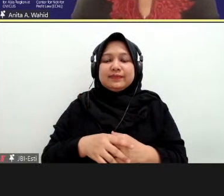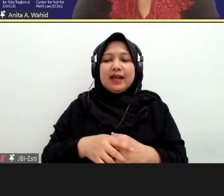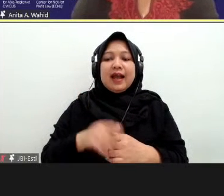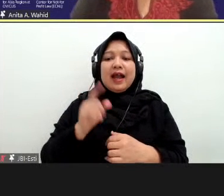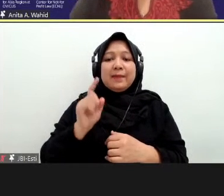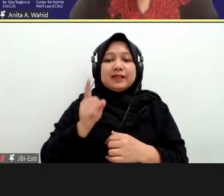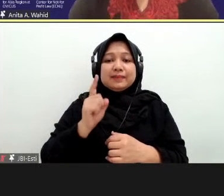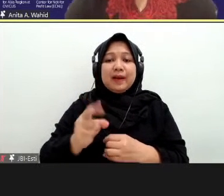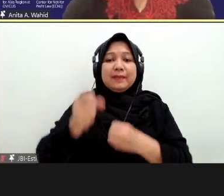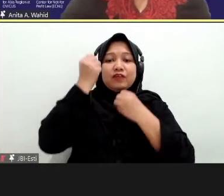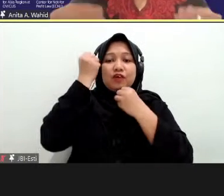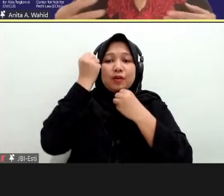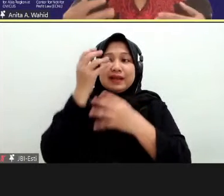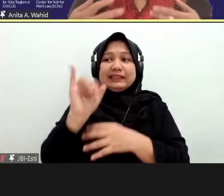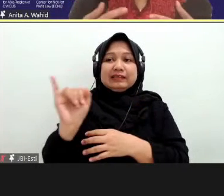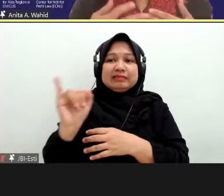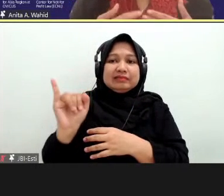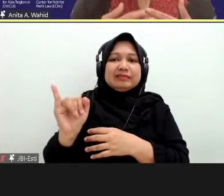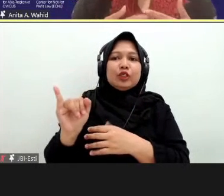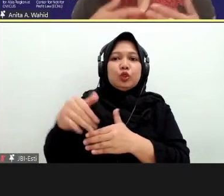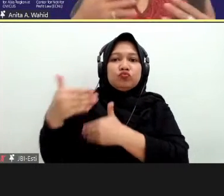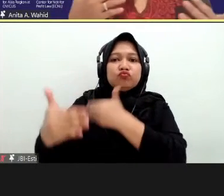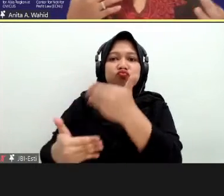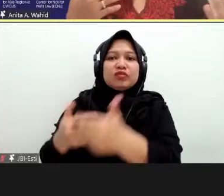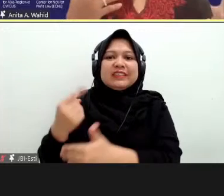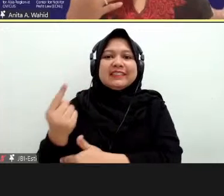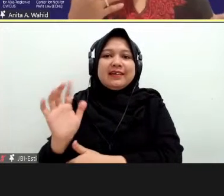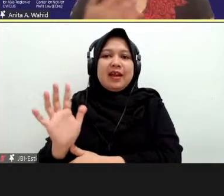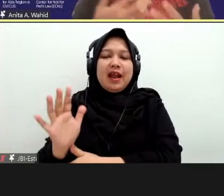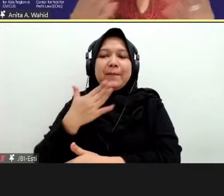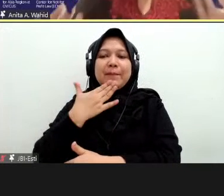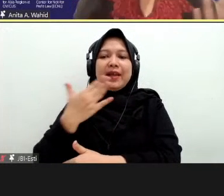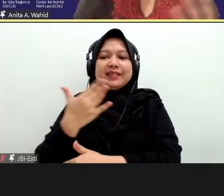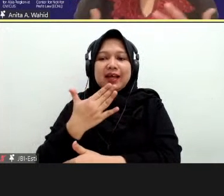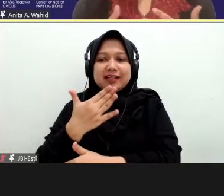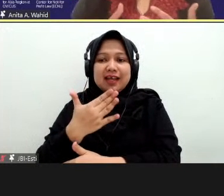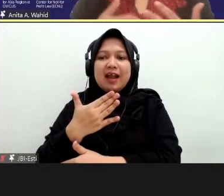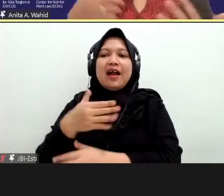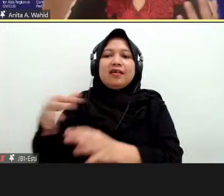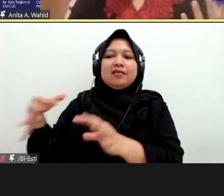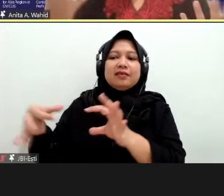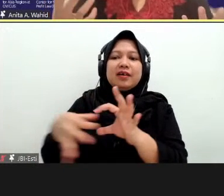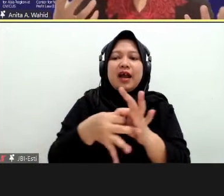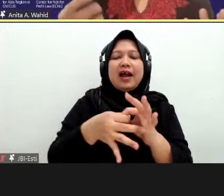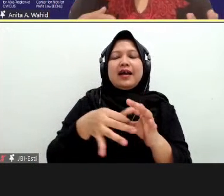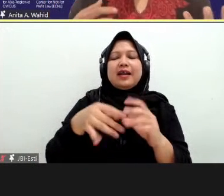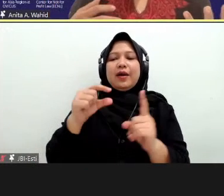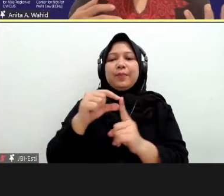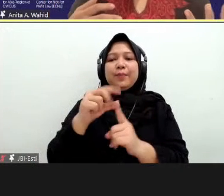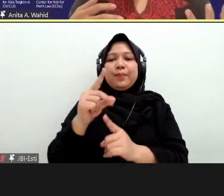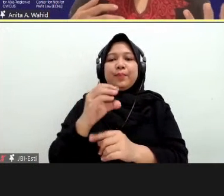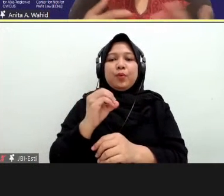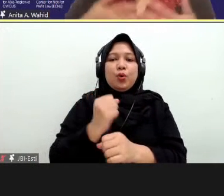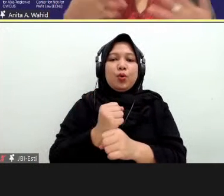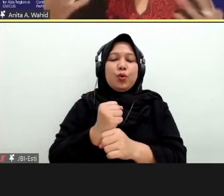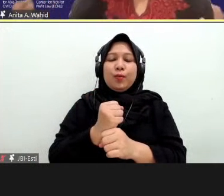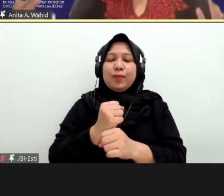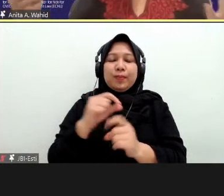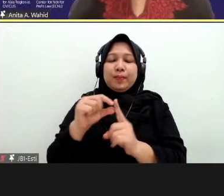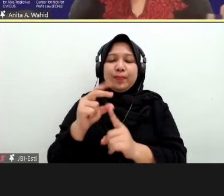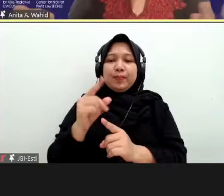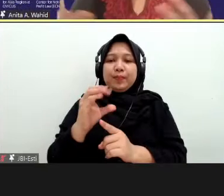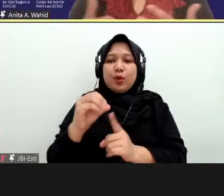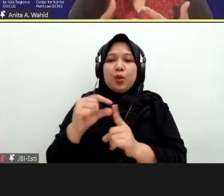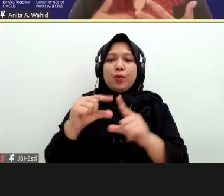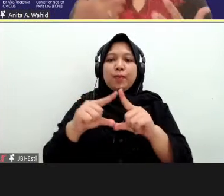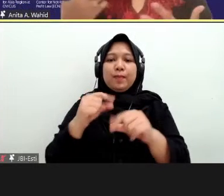because this information is never goes by themselves. They will go to the propaganda competitions as well.